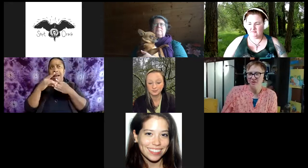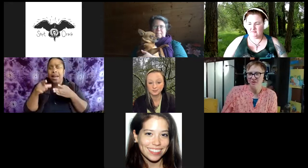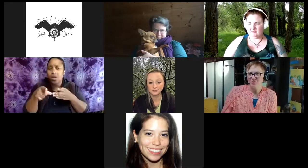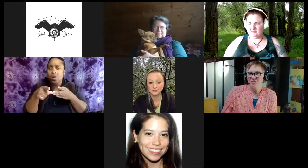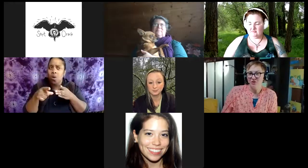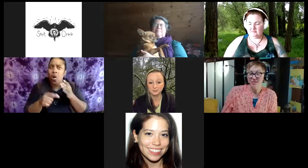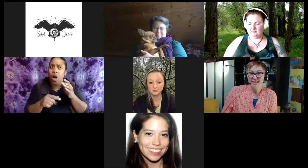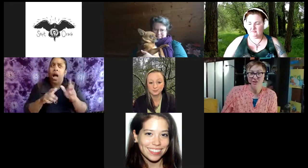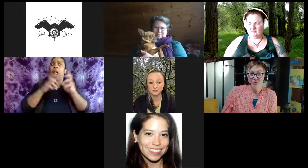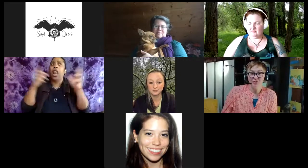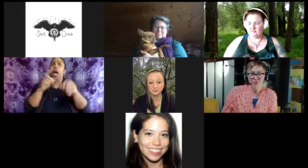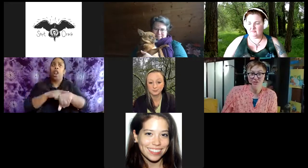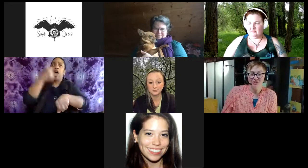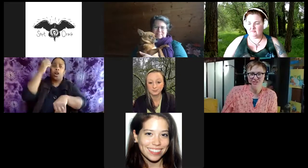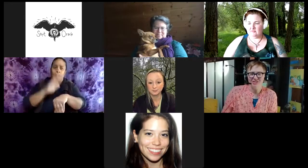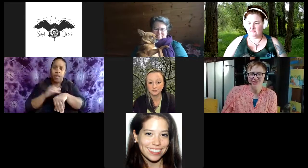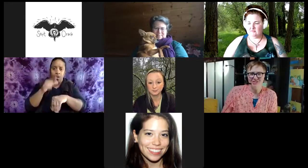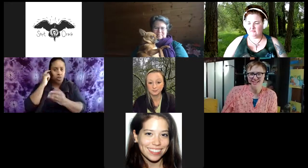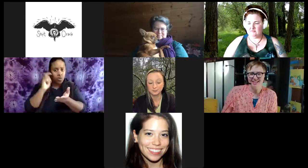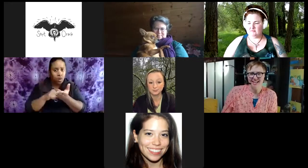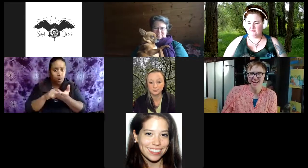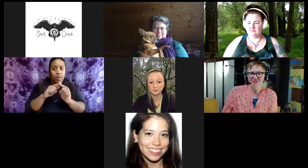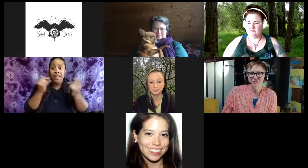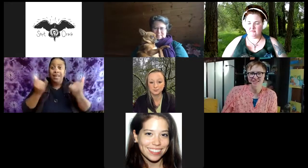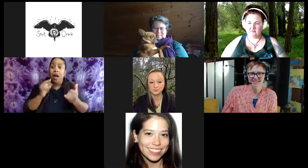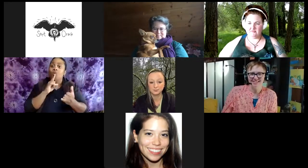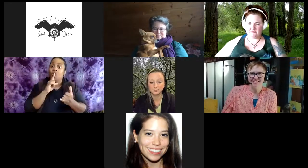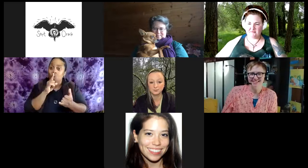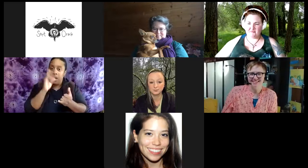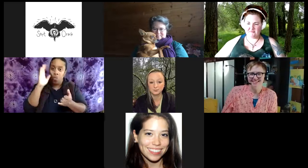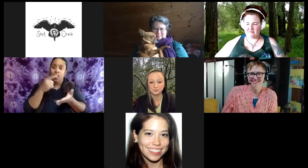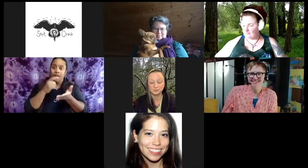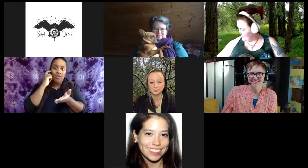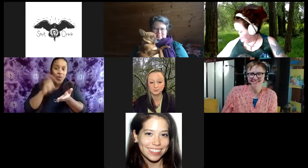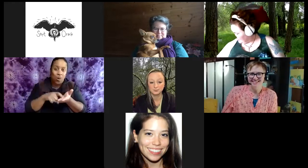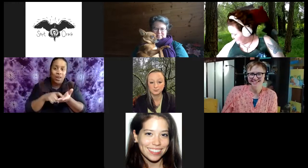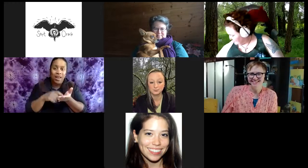perhaps you've noticed, and now you'll really start to notice it and have fun with it.